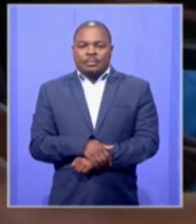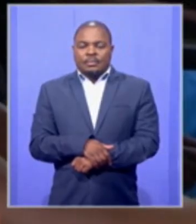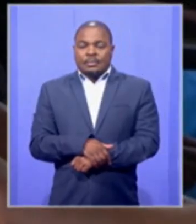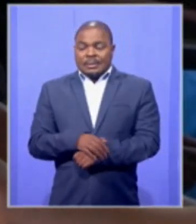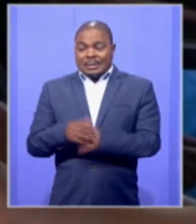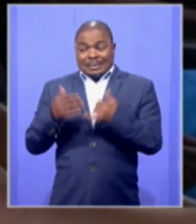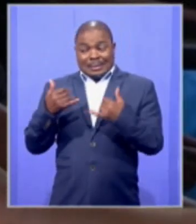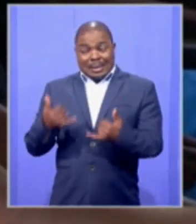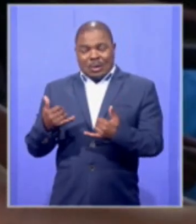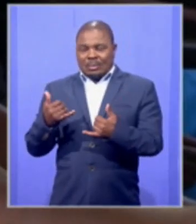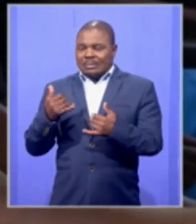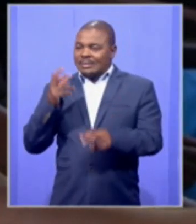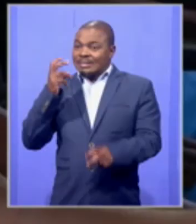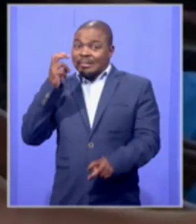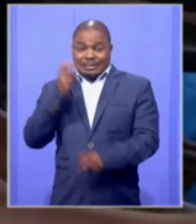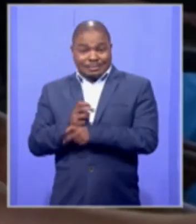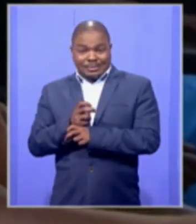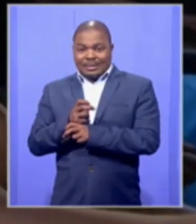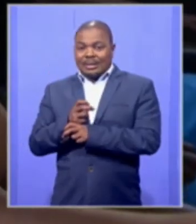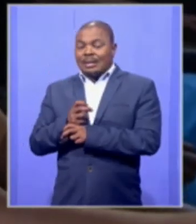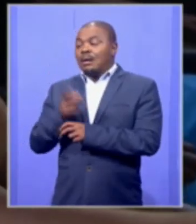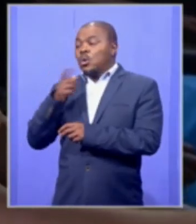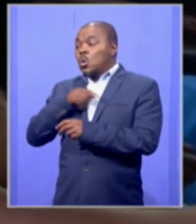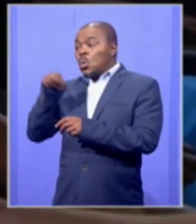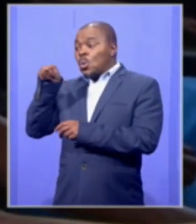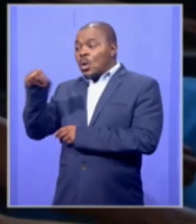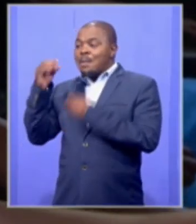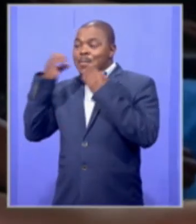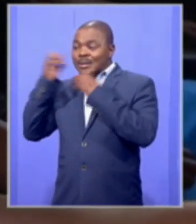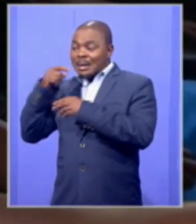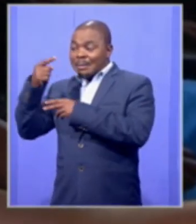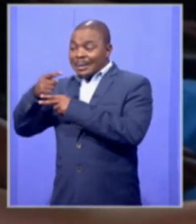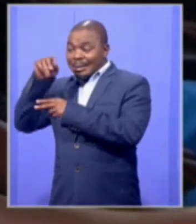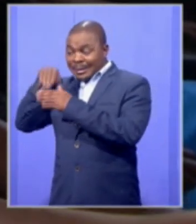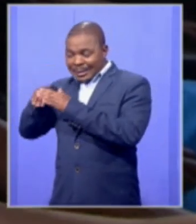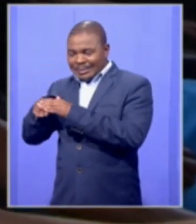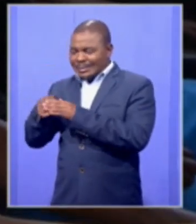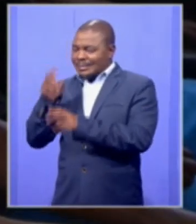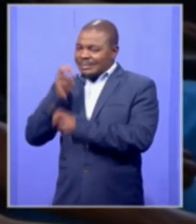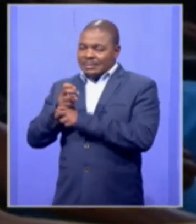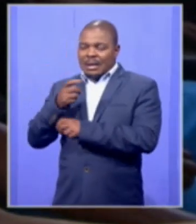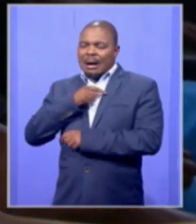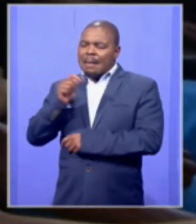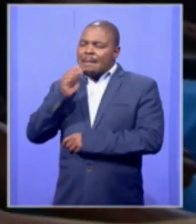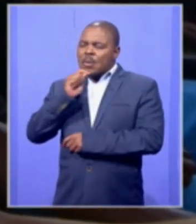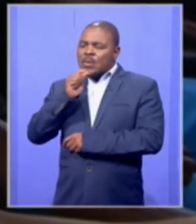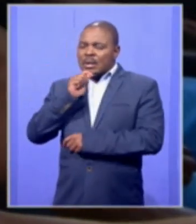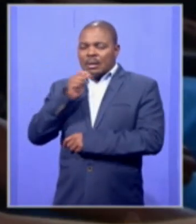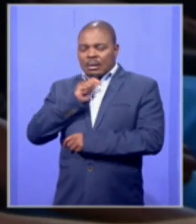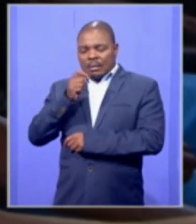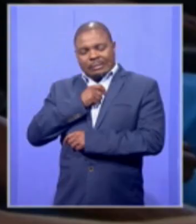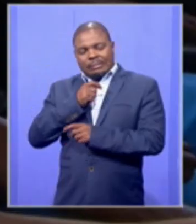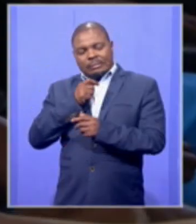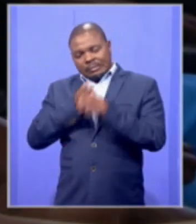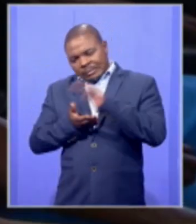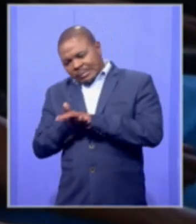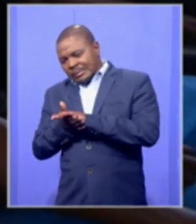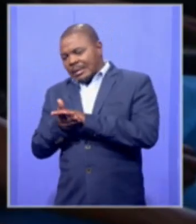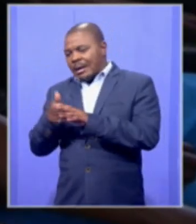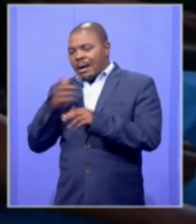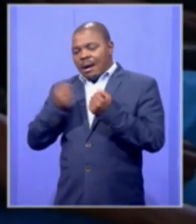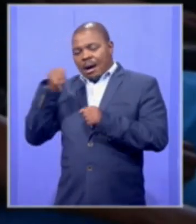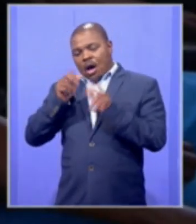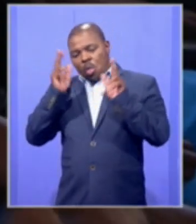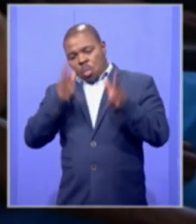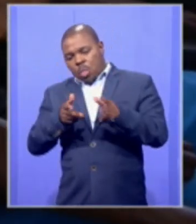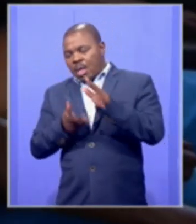Right now it's difficult crossing on the Mozambican side. I left in the morning and I have to leave my car at the border now and cross to Mozambique